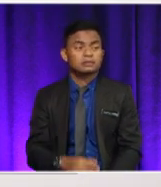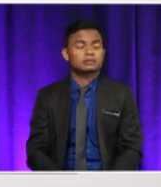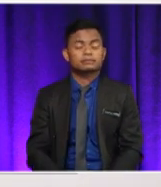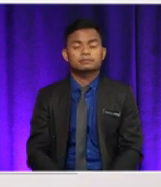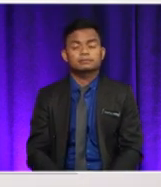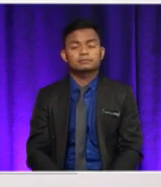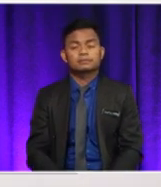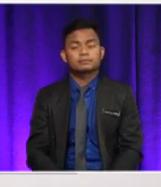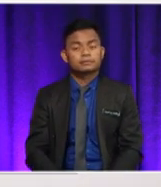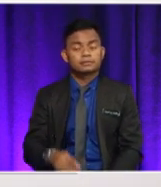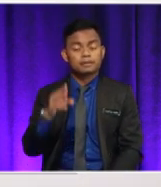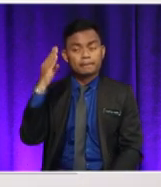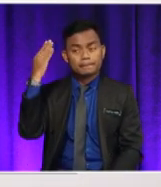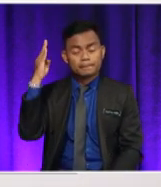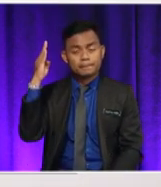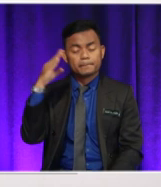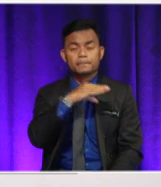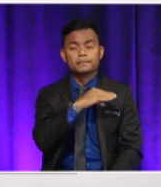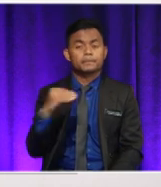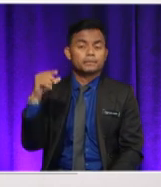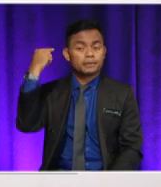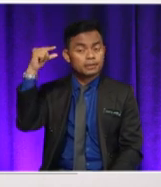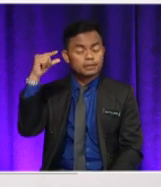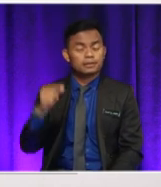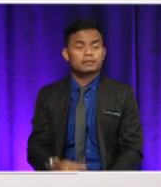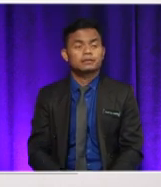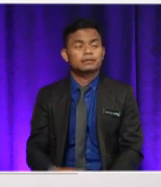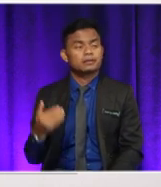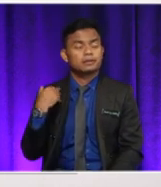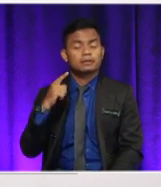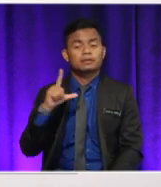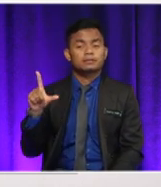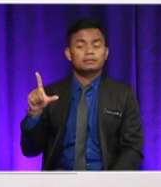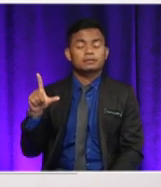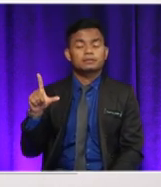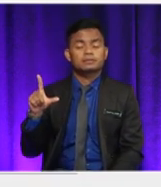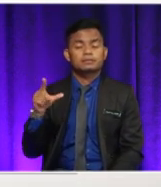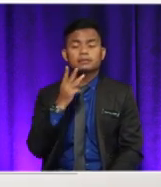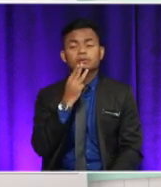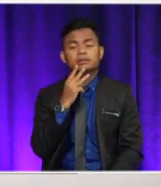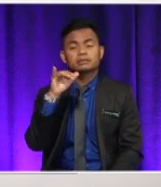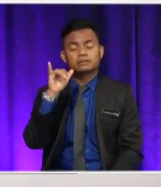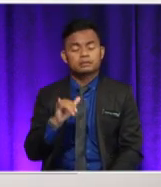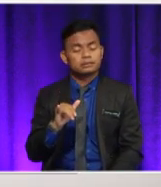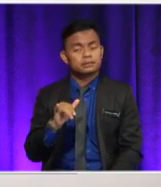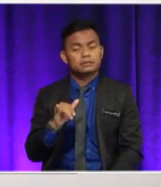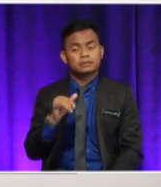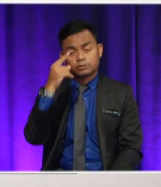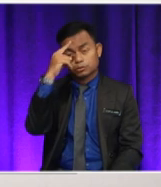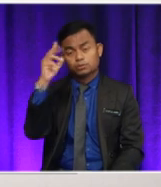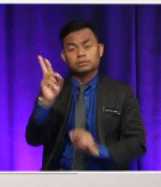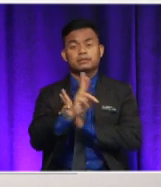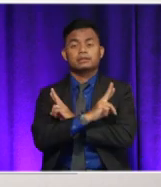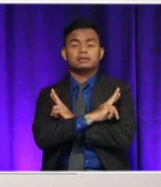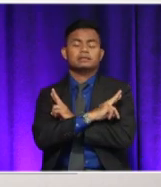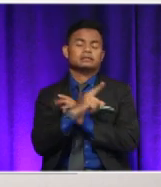green, and it and those colors are said to be the best color to relax to. Blue and green, yeah,